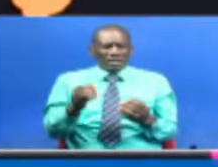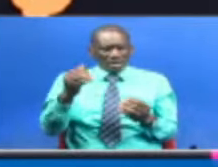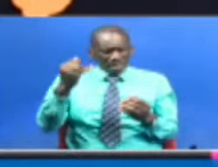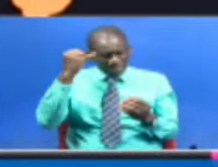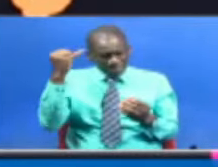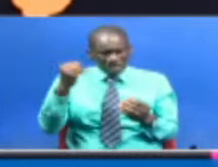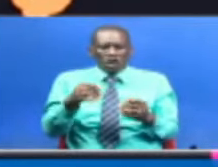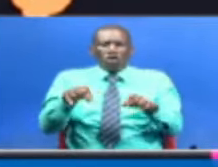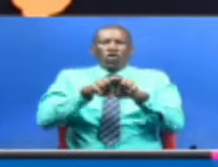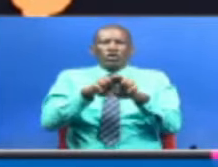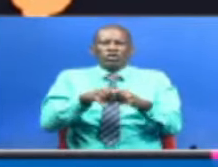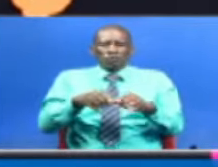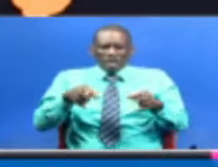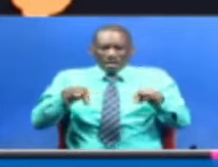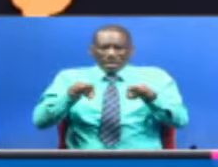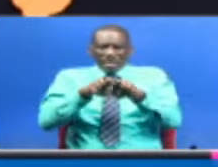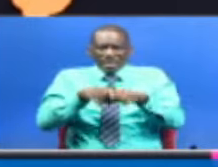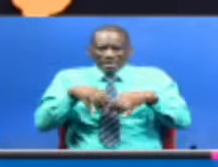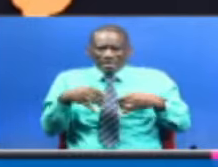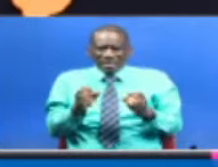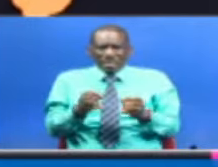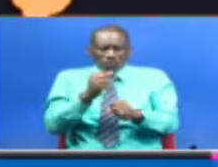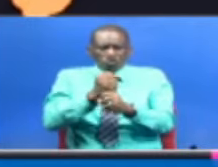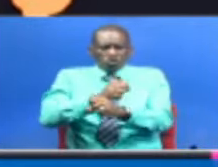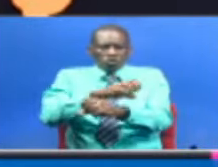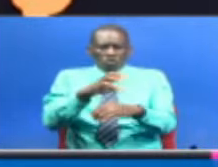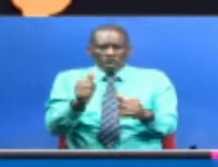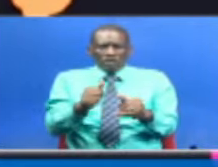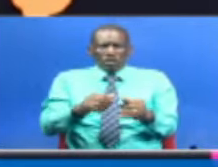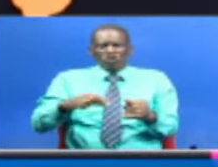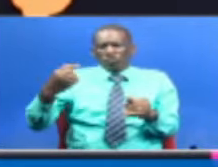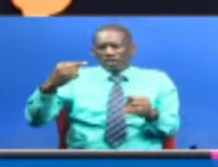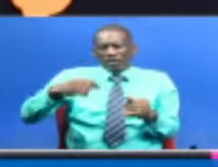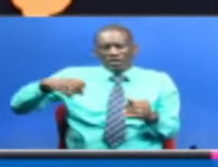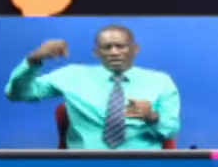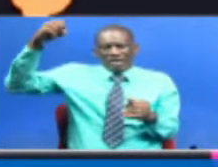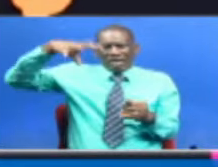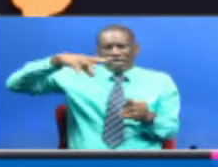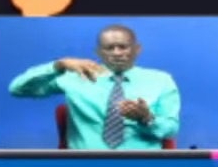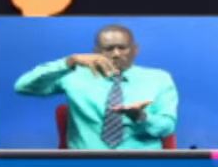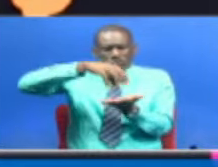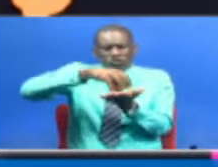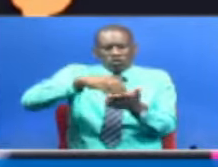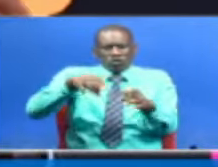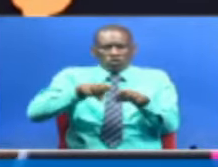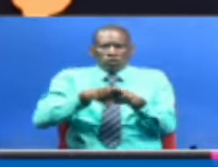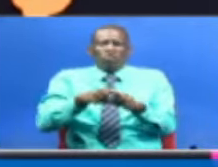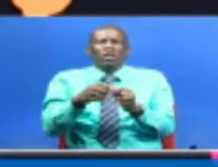are also kind of fitting in very well into the green energy space as well.